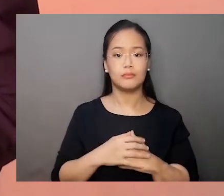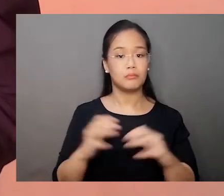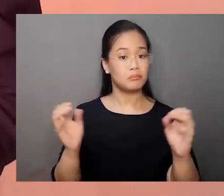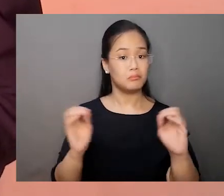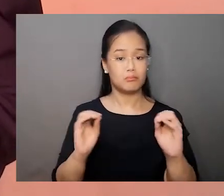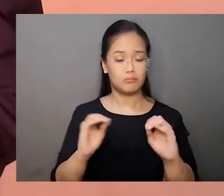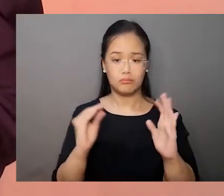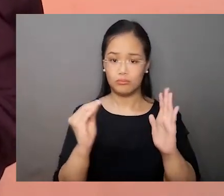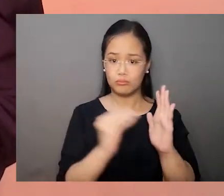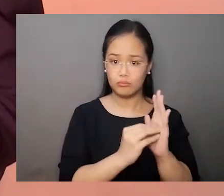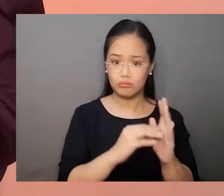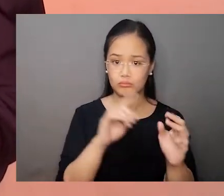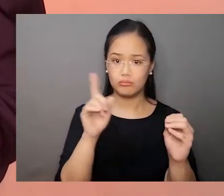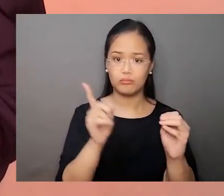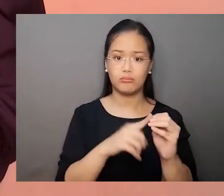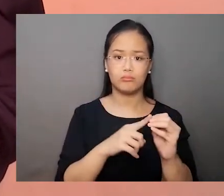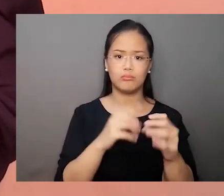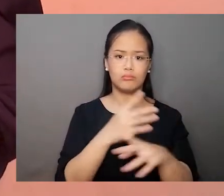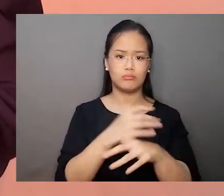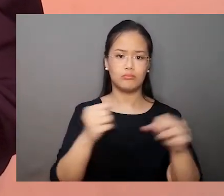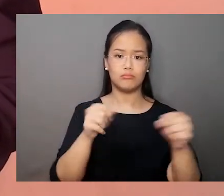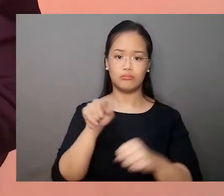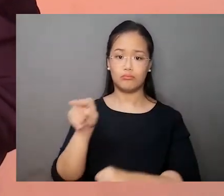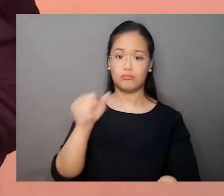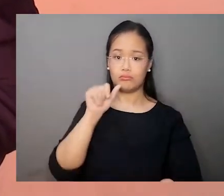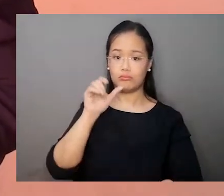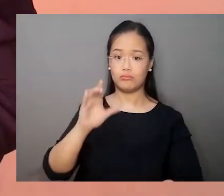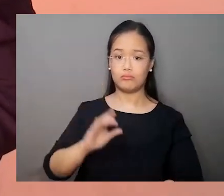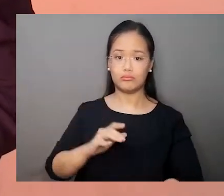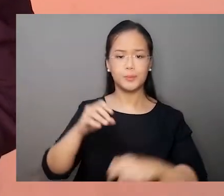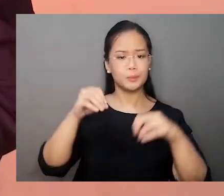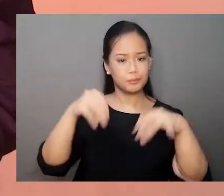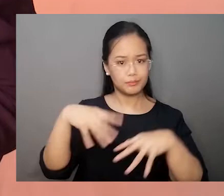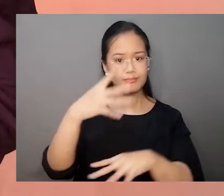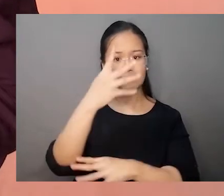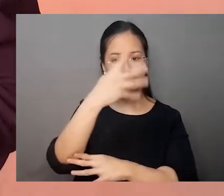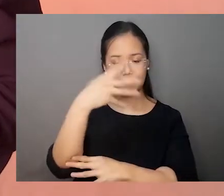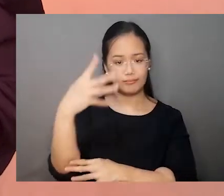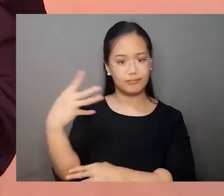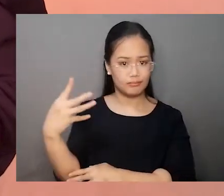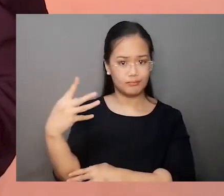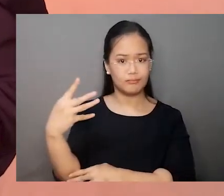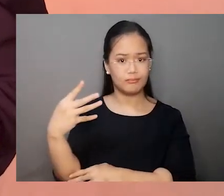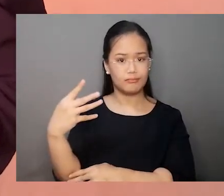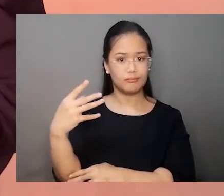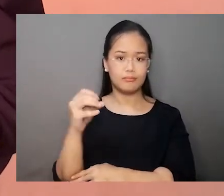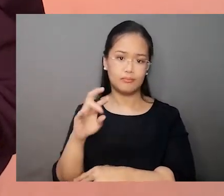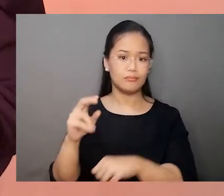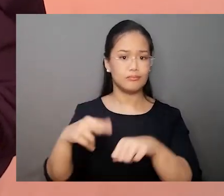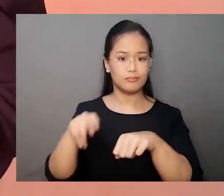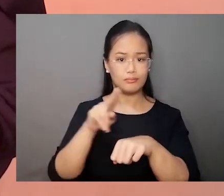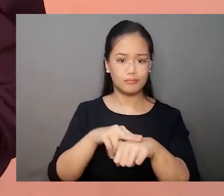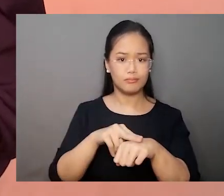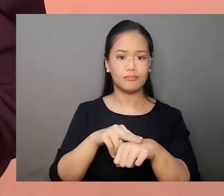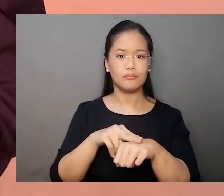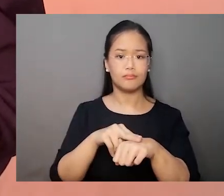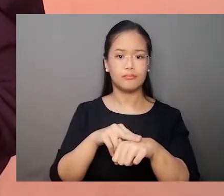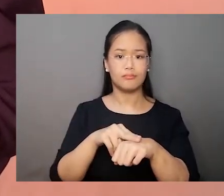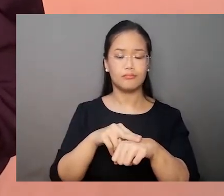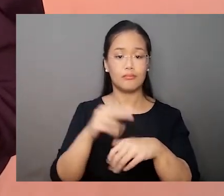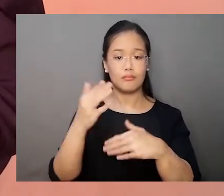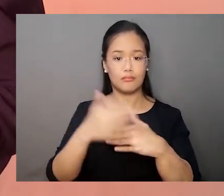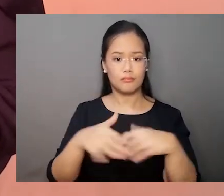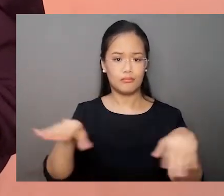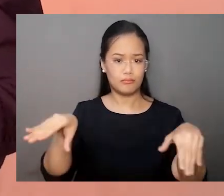deal, however, with the consequence of women losing their nationality or citizenship upon their marriage to